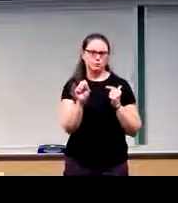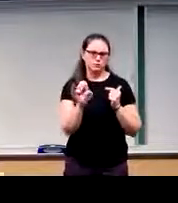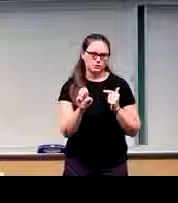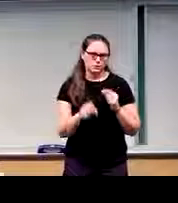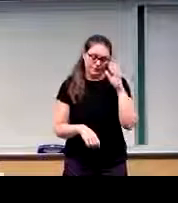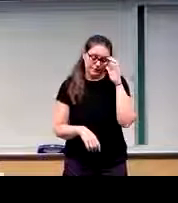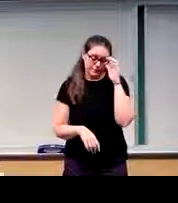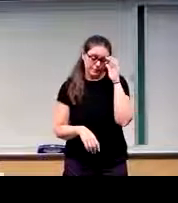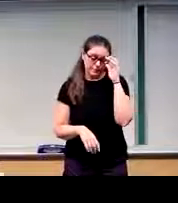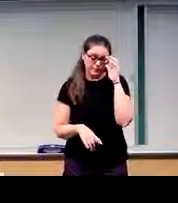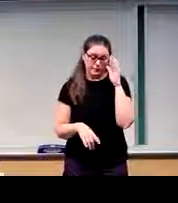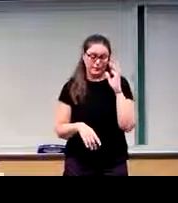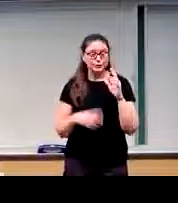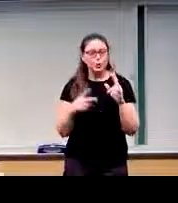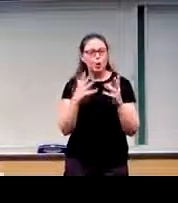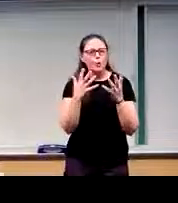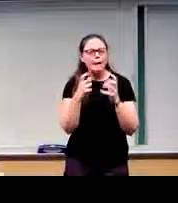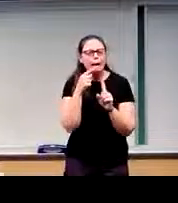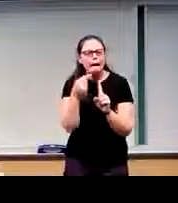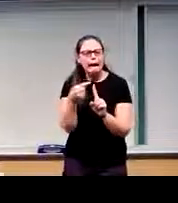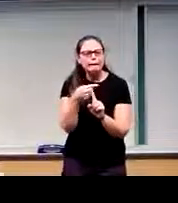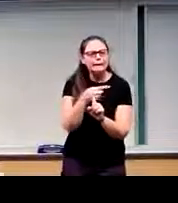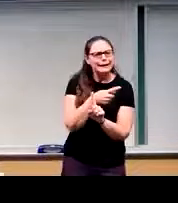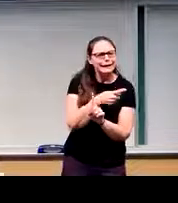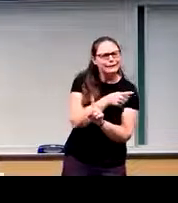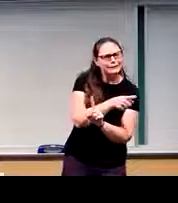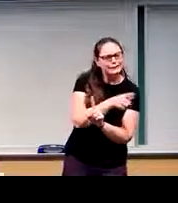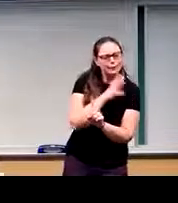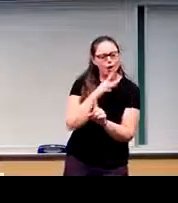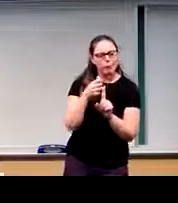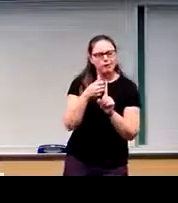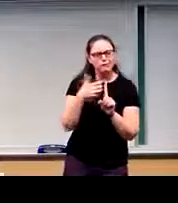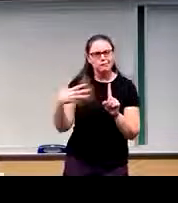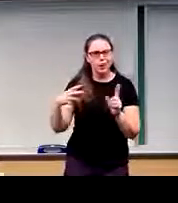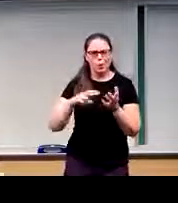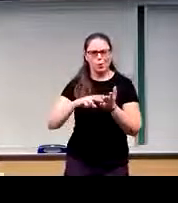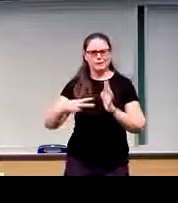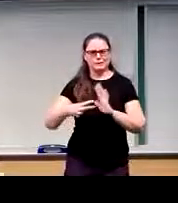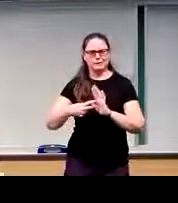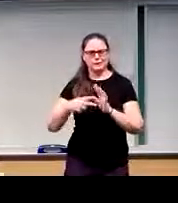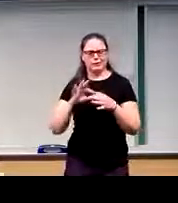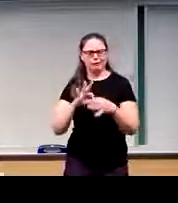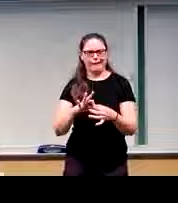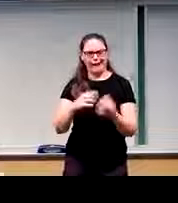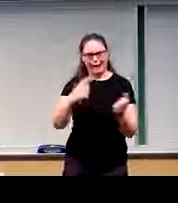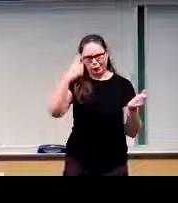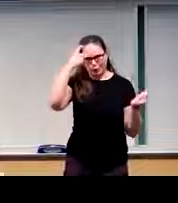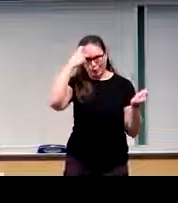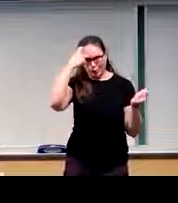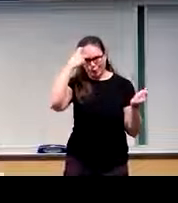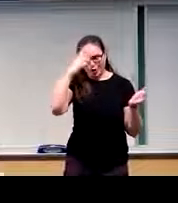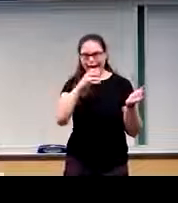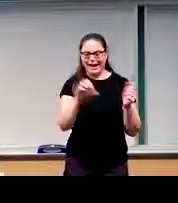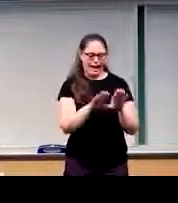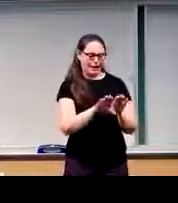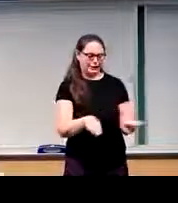explore this, we're going to take a little detour and look at what this means in terms of the human brain and in terms of